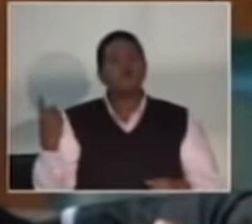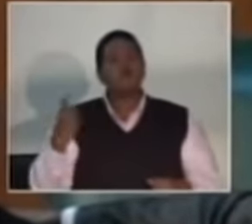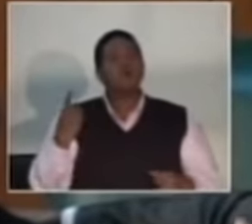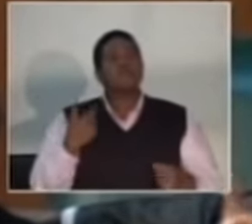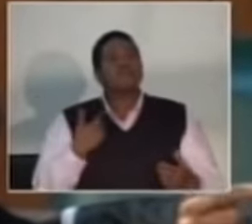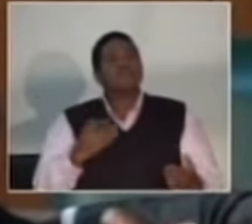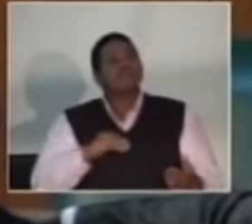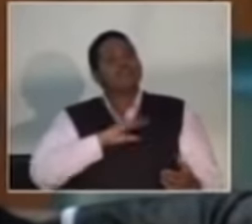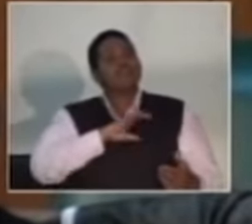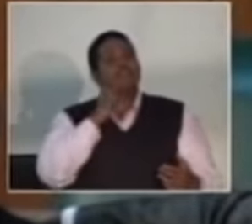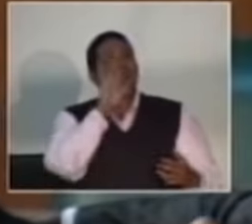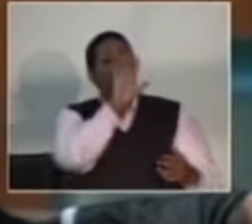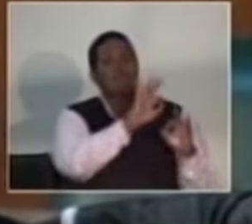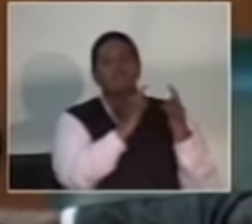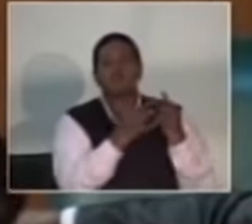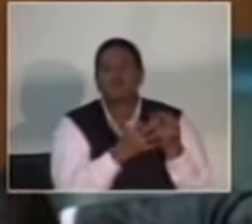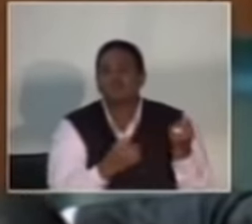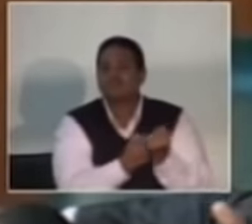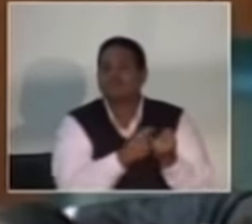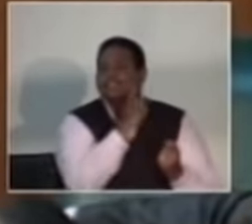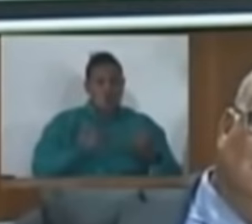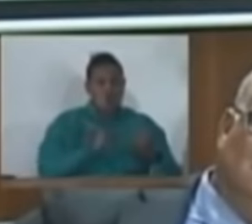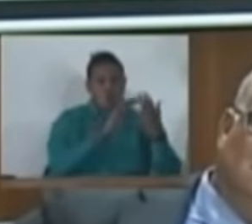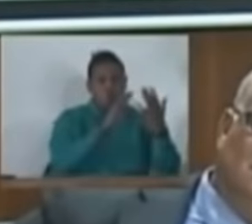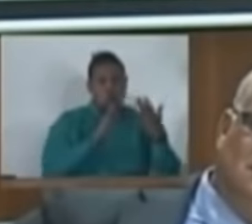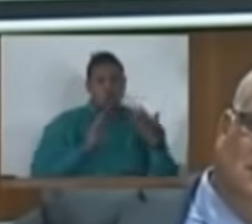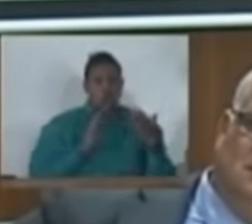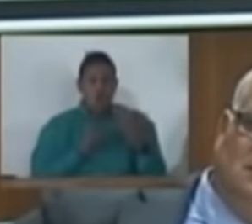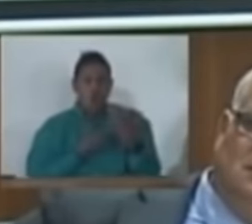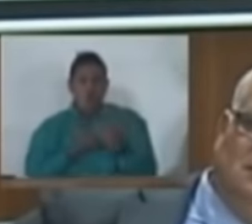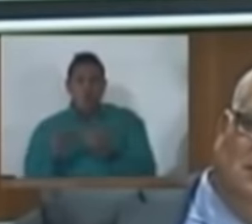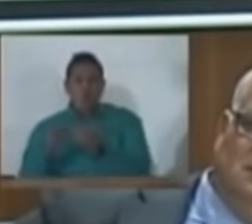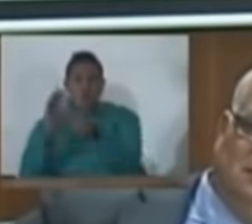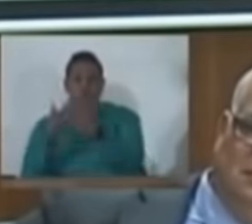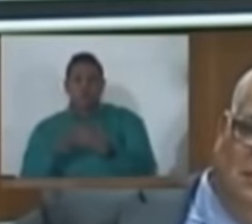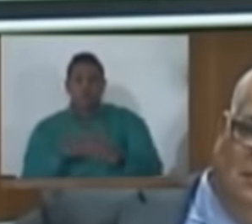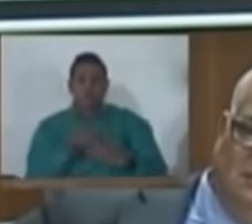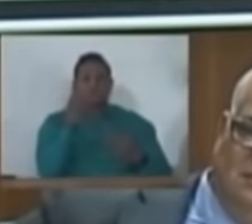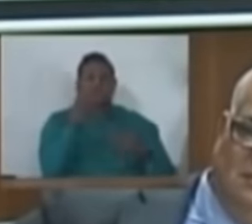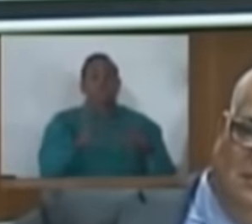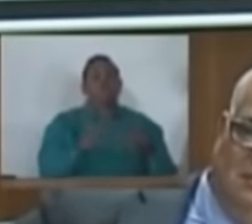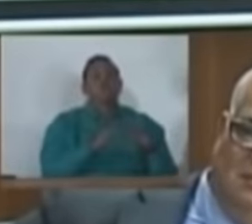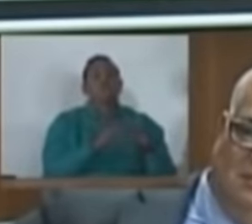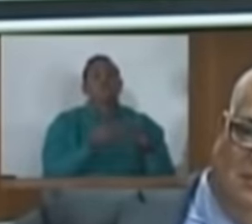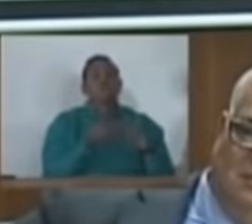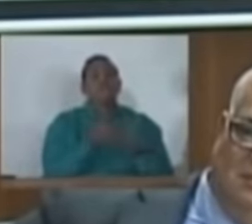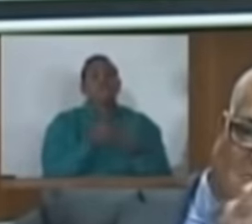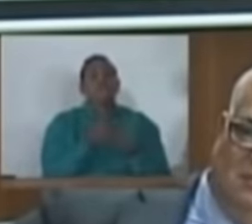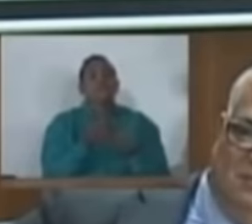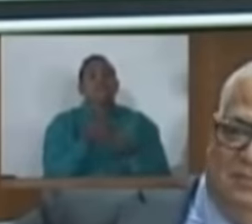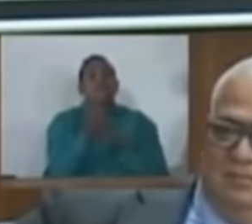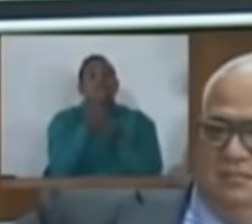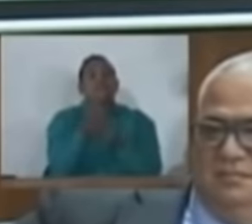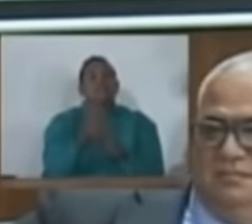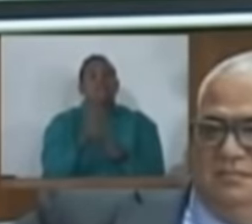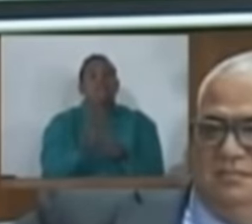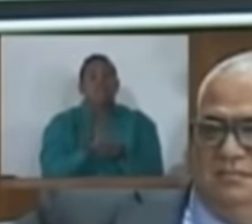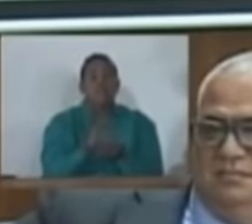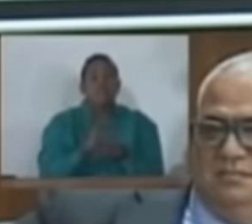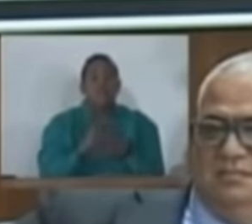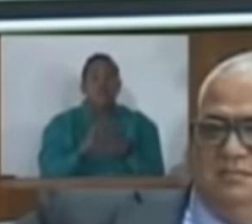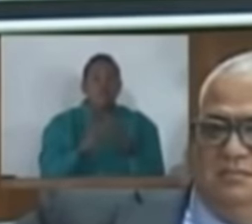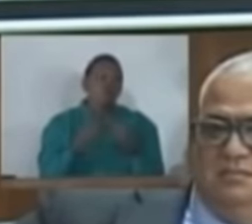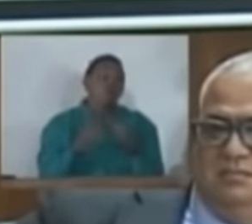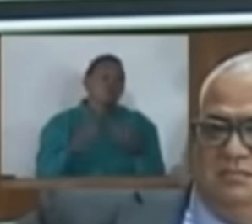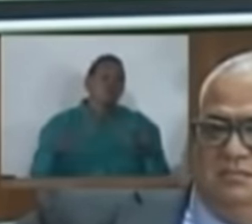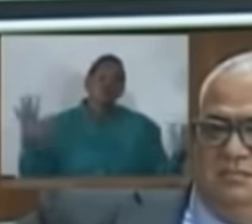to for their families. And that's what we have to do for them. When the PNP lost the 2016 general election, she was appointed